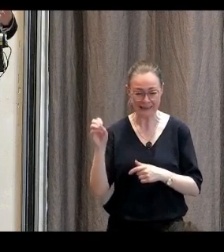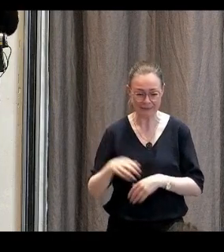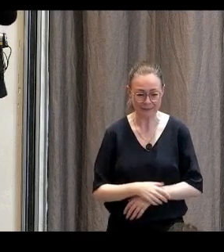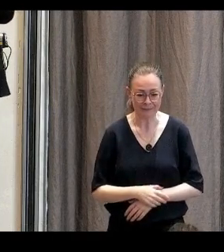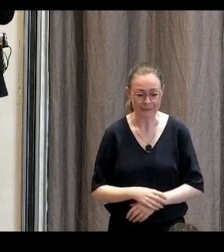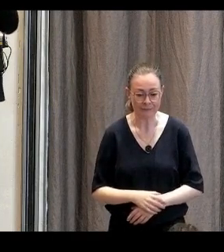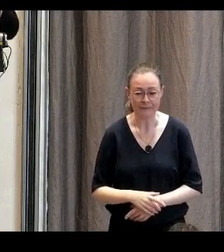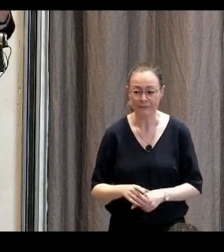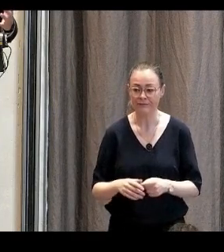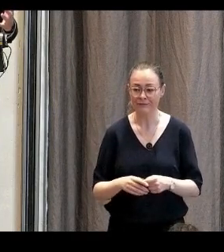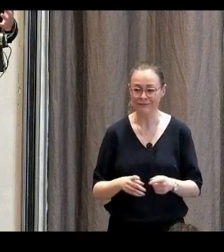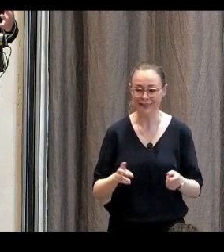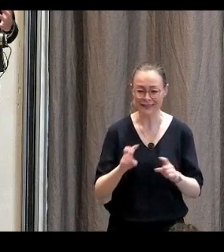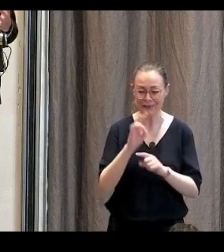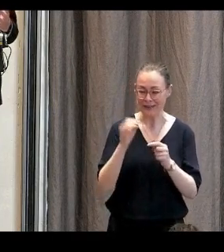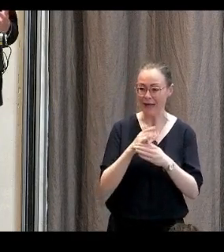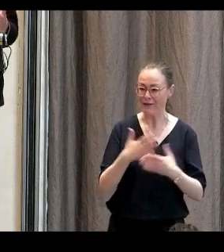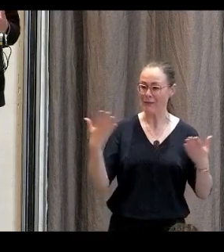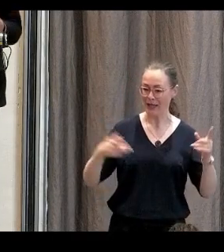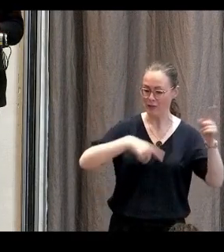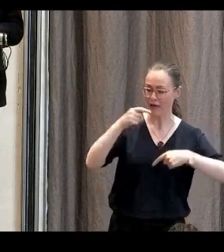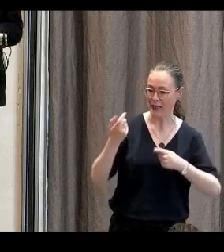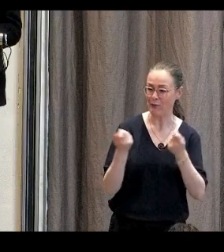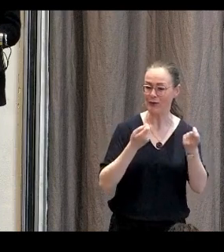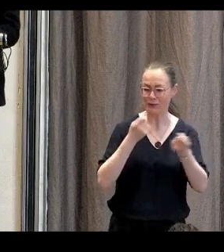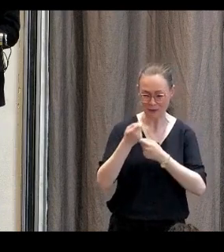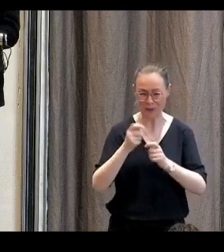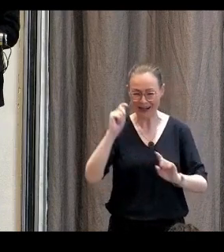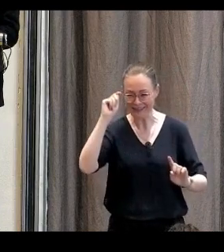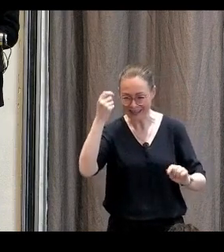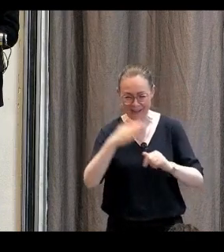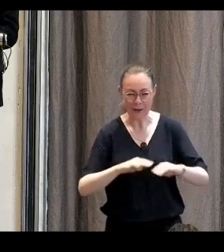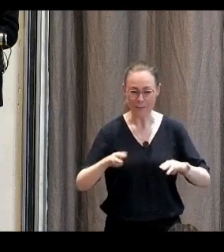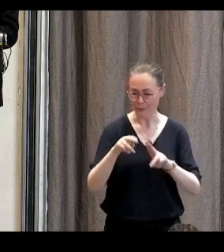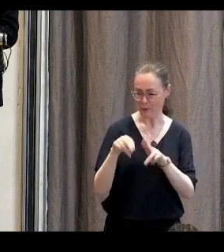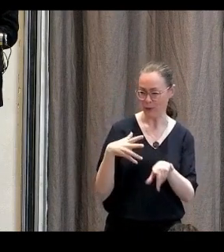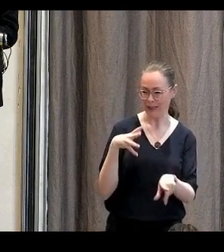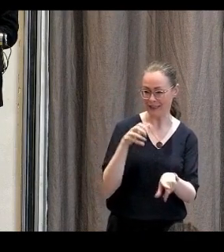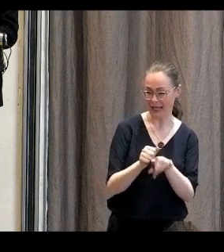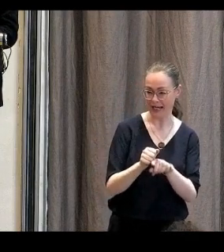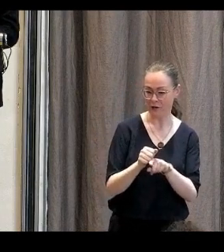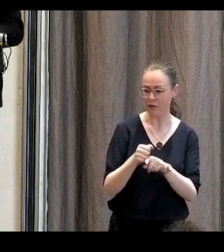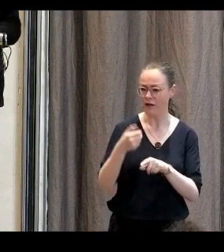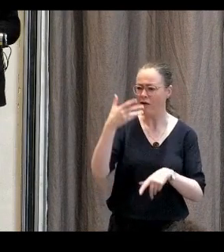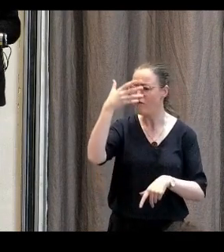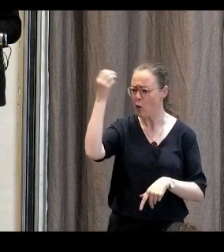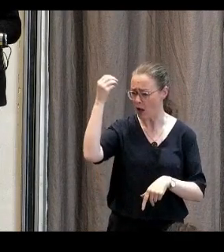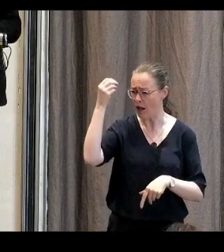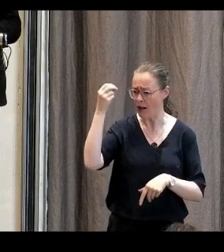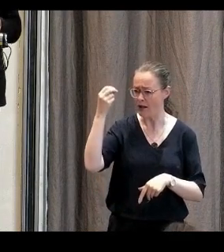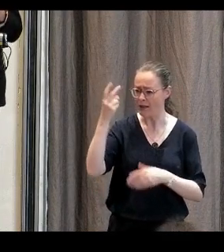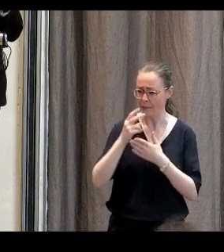address this question in a big randomized controlled trial of people with newly diagnosed focal